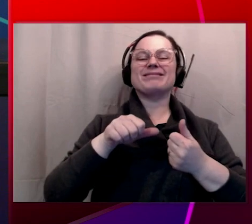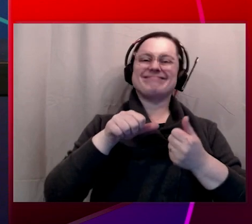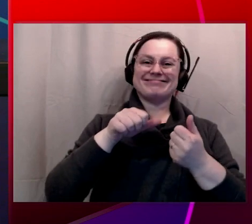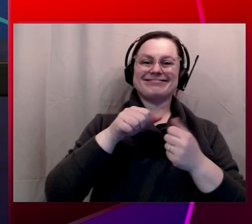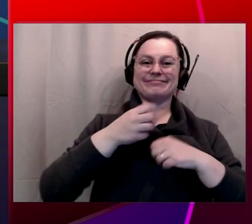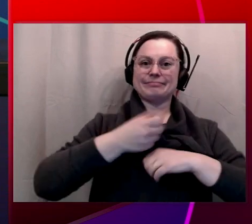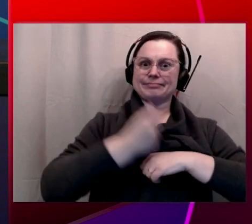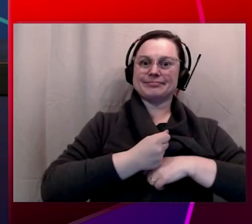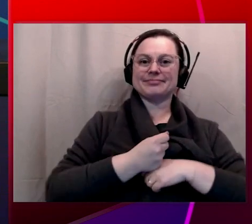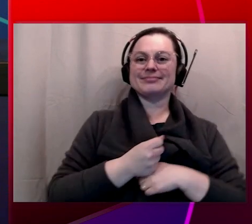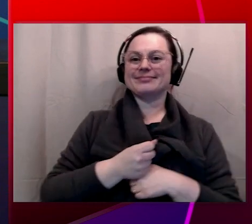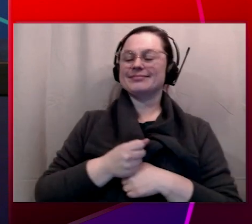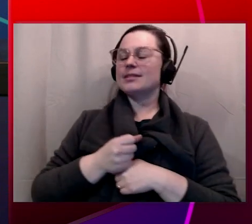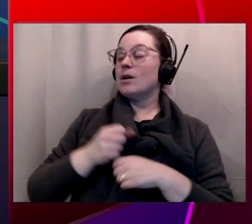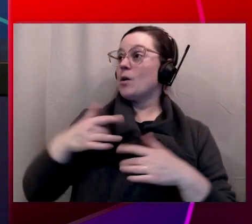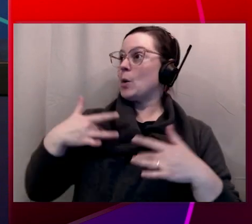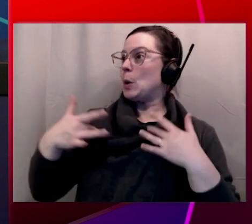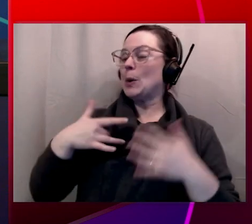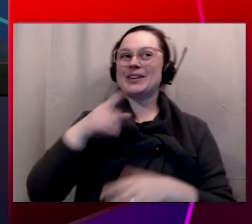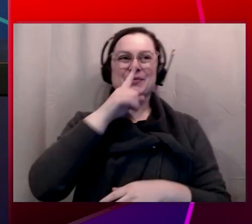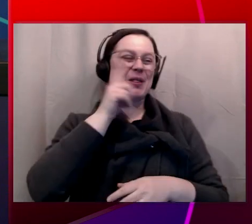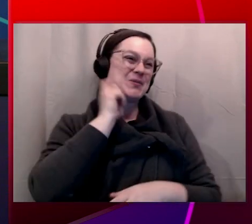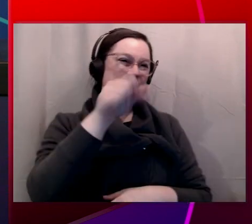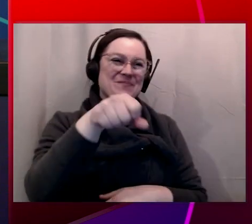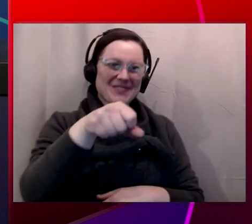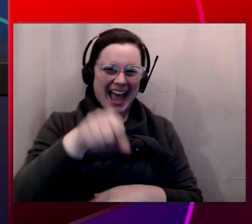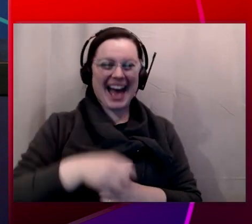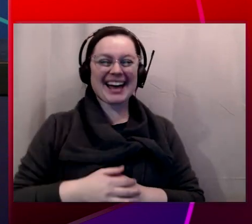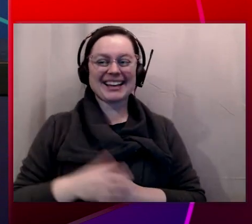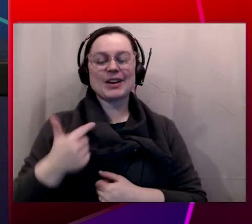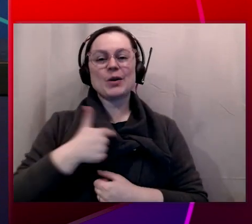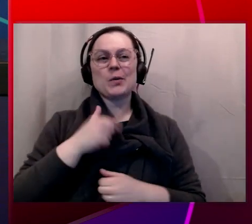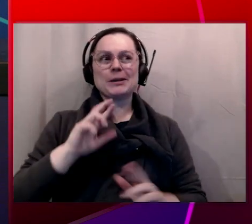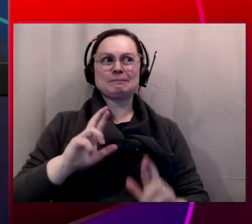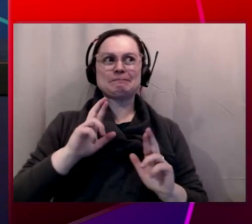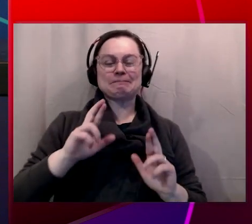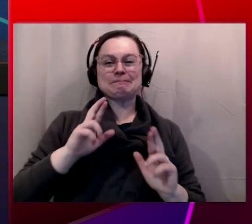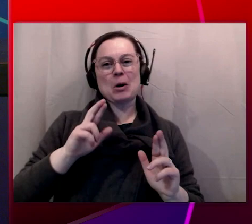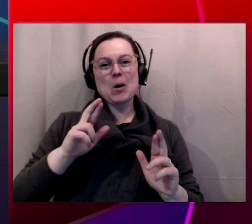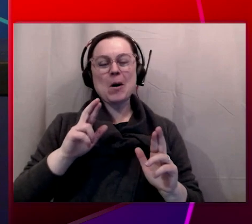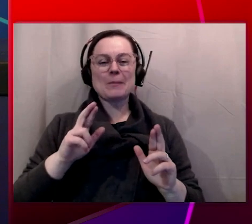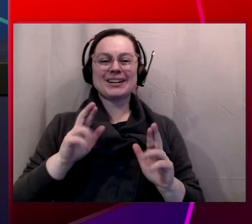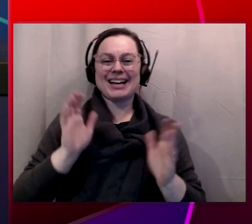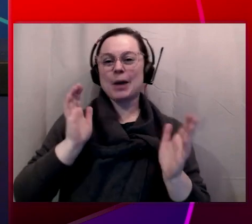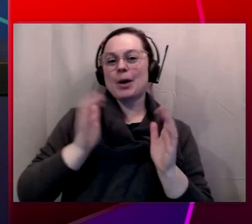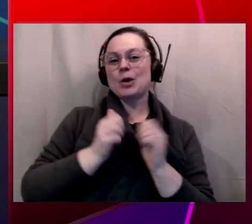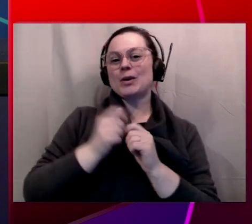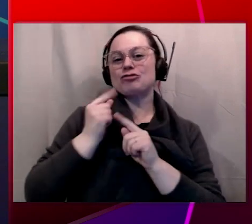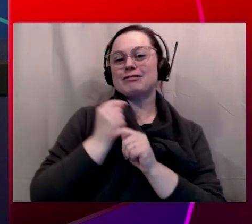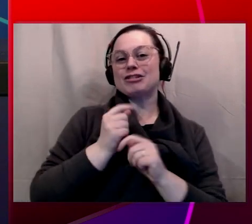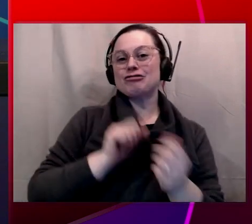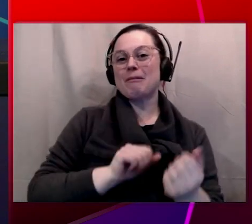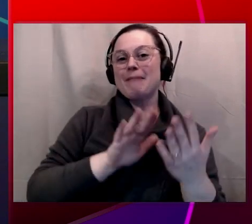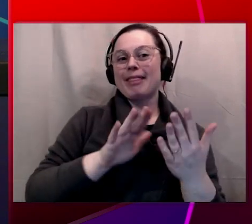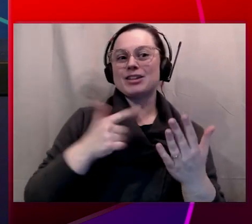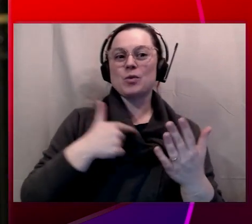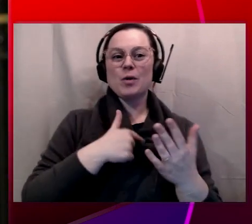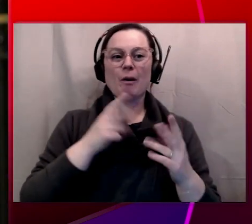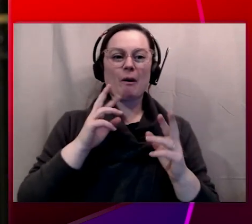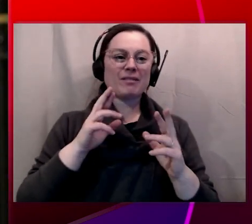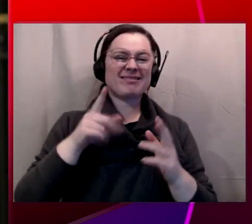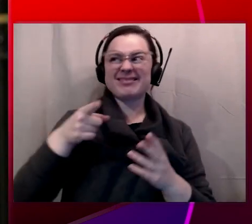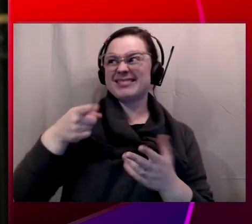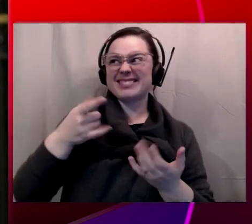cool. Yeah. And we hope that it, compared to some of the traditional methods, it's way